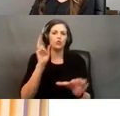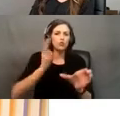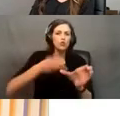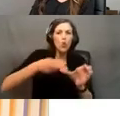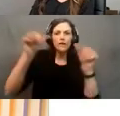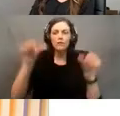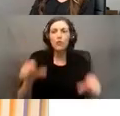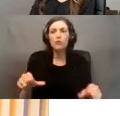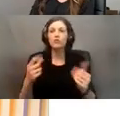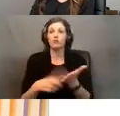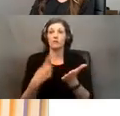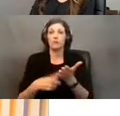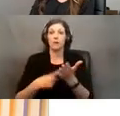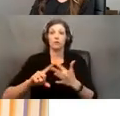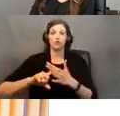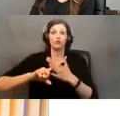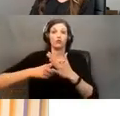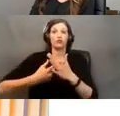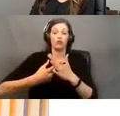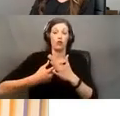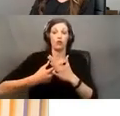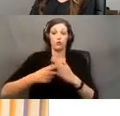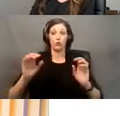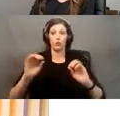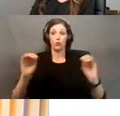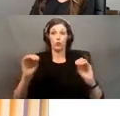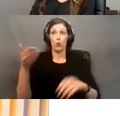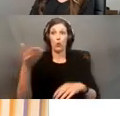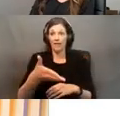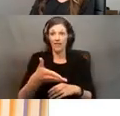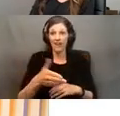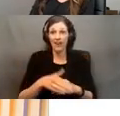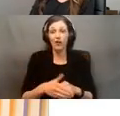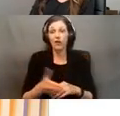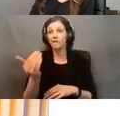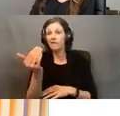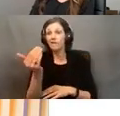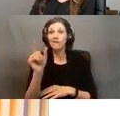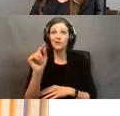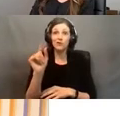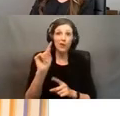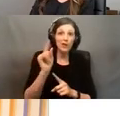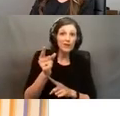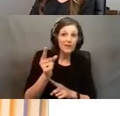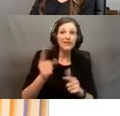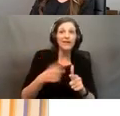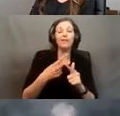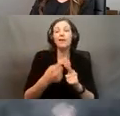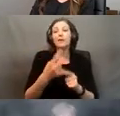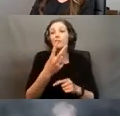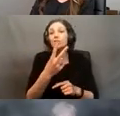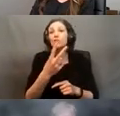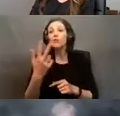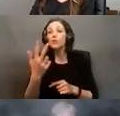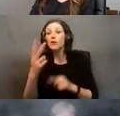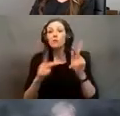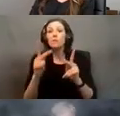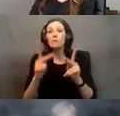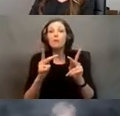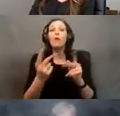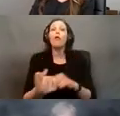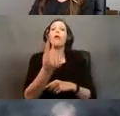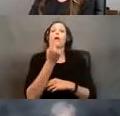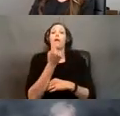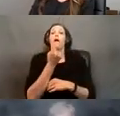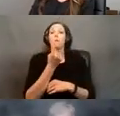starts a live poster session and there's no one there for 15, 20 minutes and then two or three people might walk over. So the, the